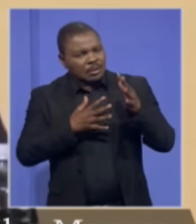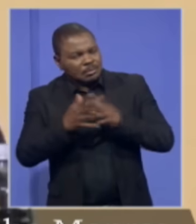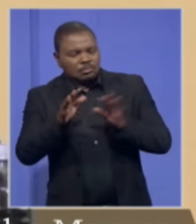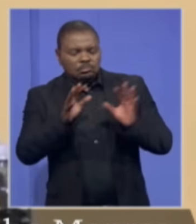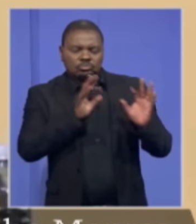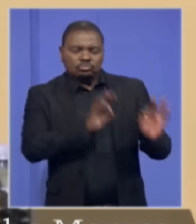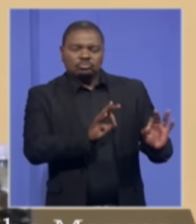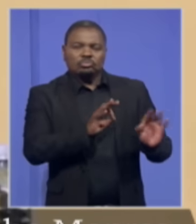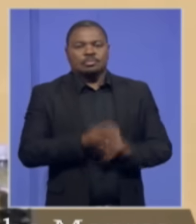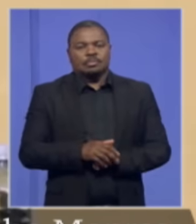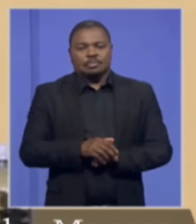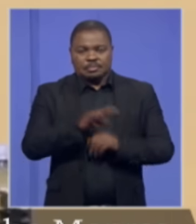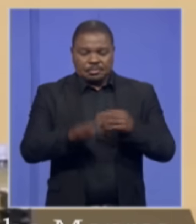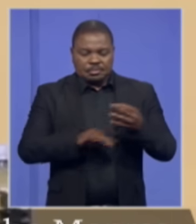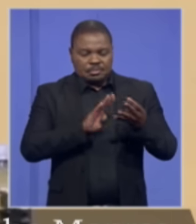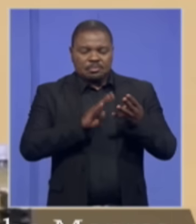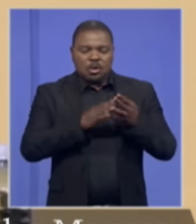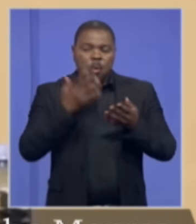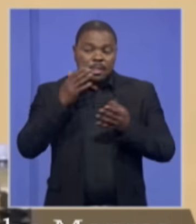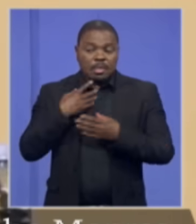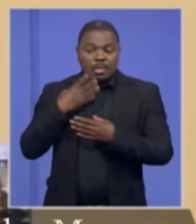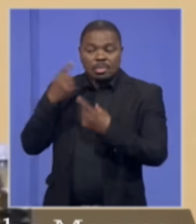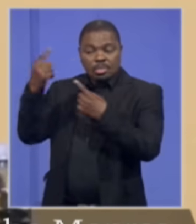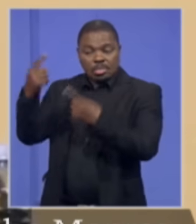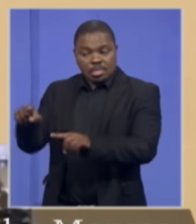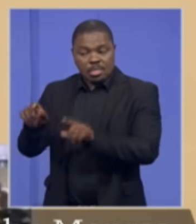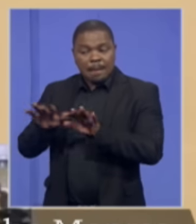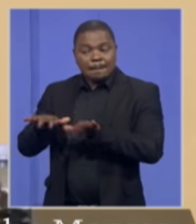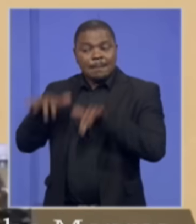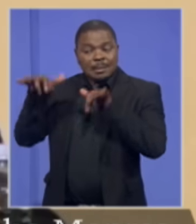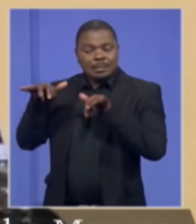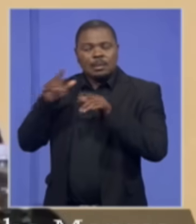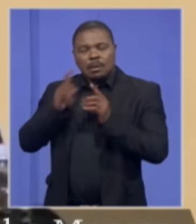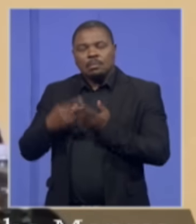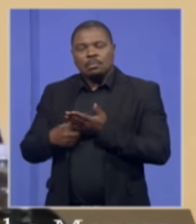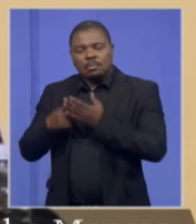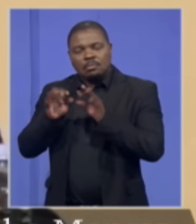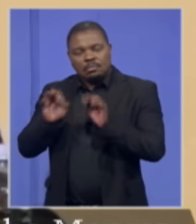cordially in engaging with Parliament and other accountability structures.